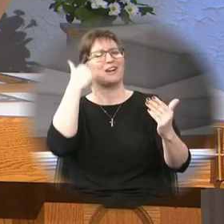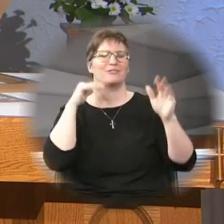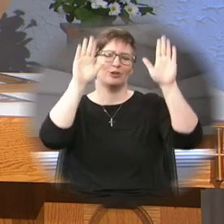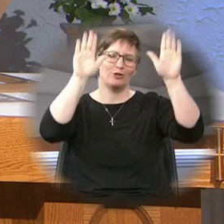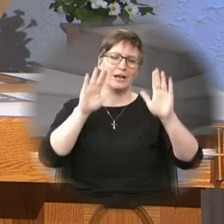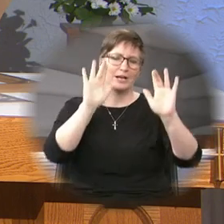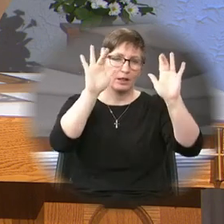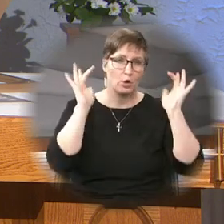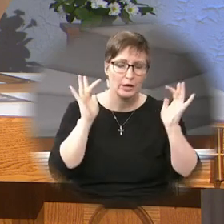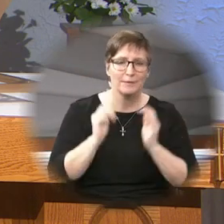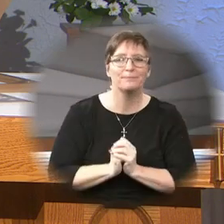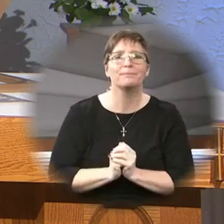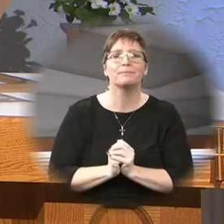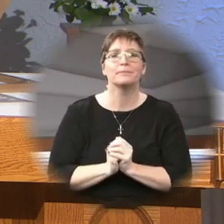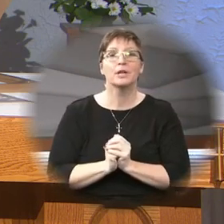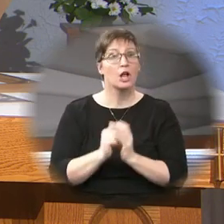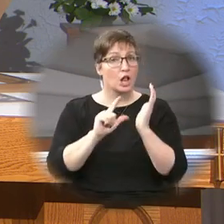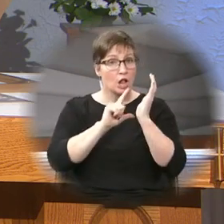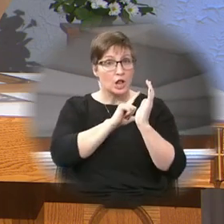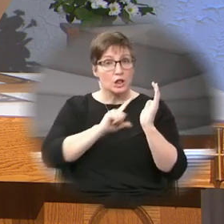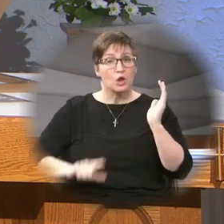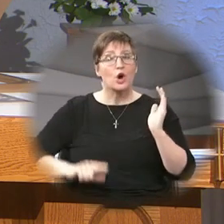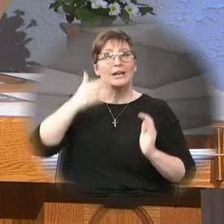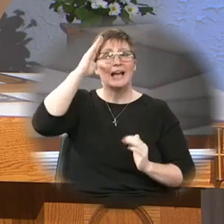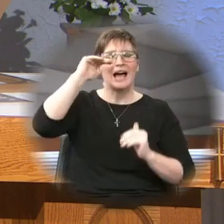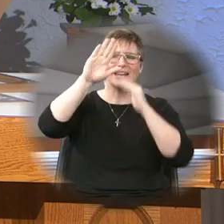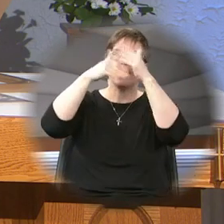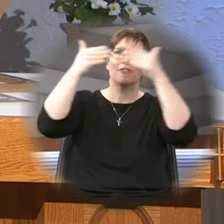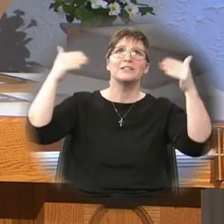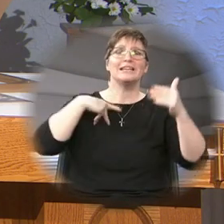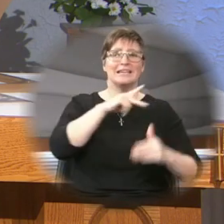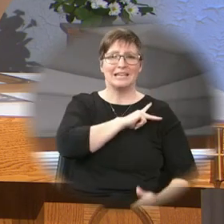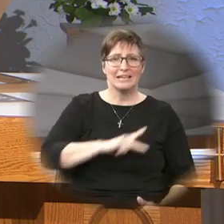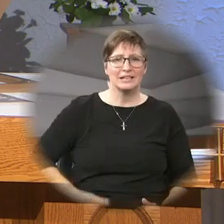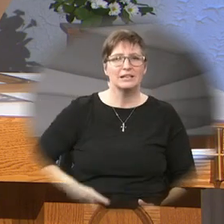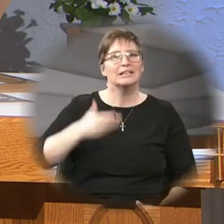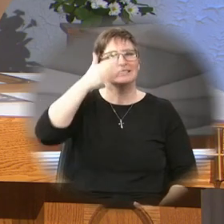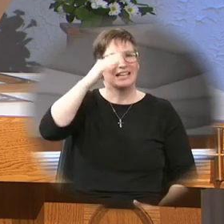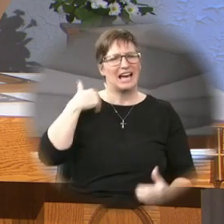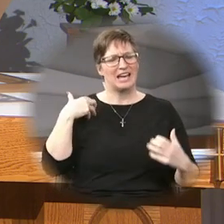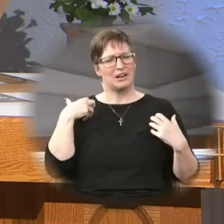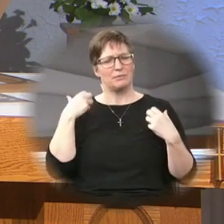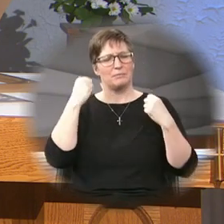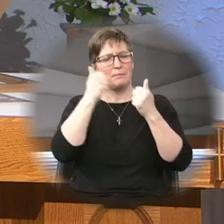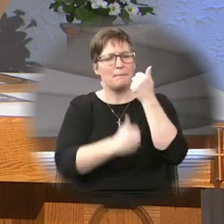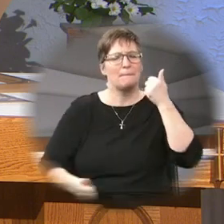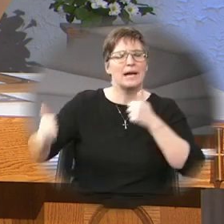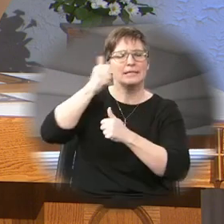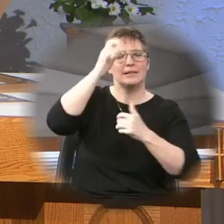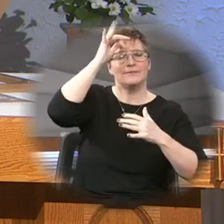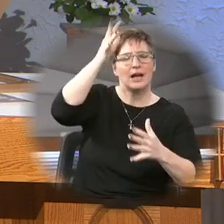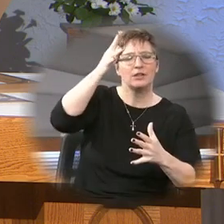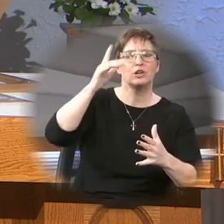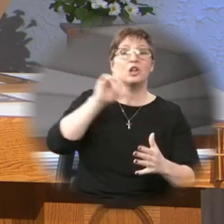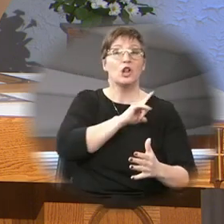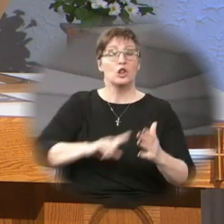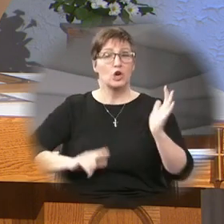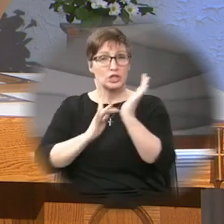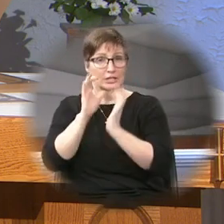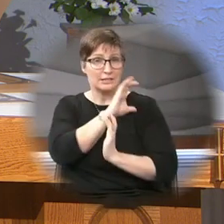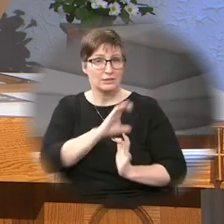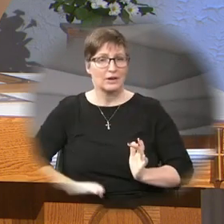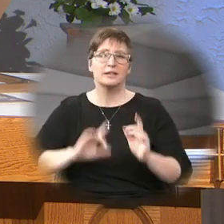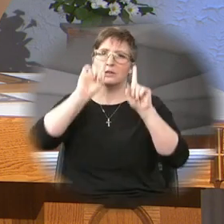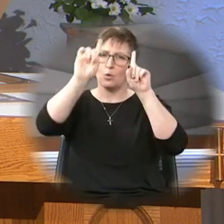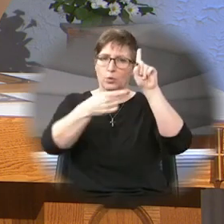you thanks for your great glory. Lord God, heavenly King, O God, almighty Father, Lord Jesus Christ,